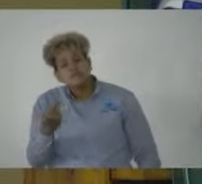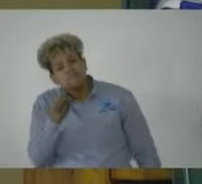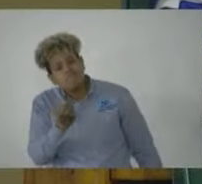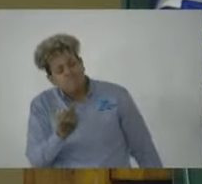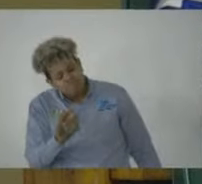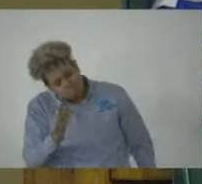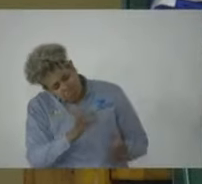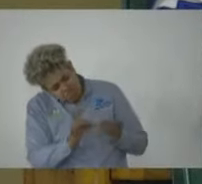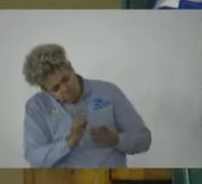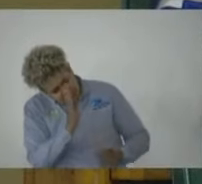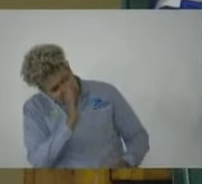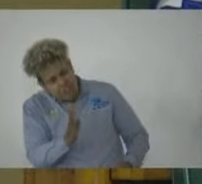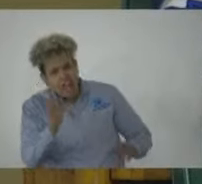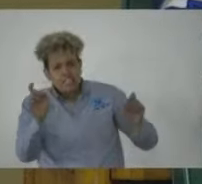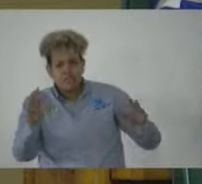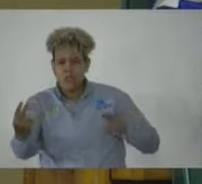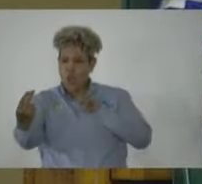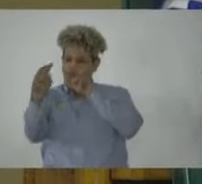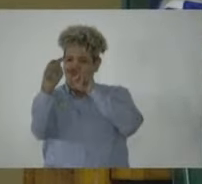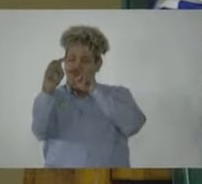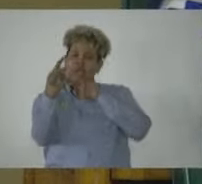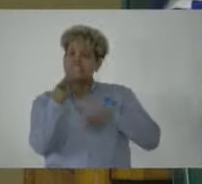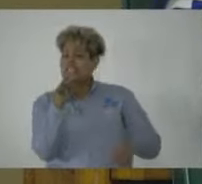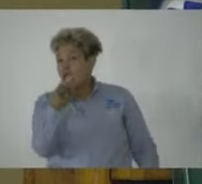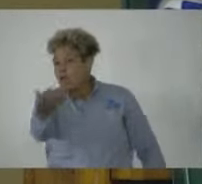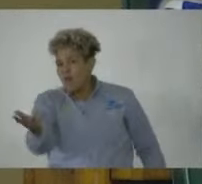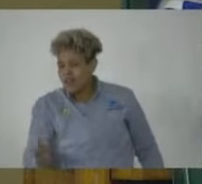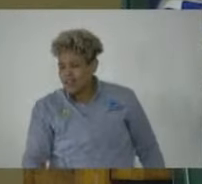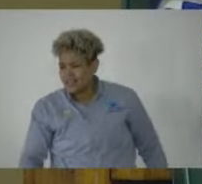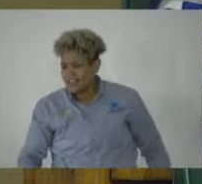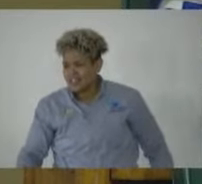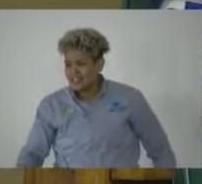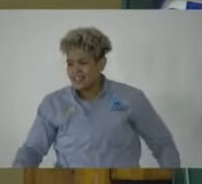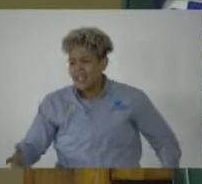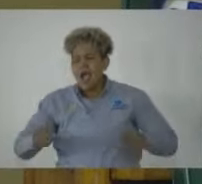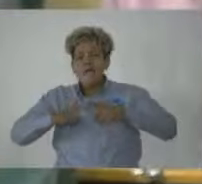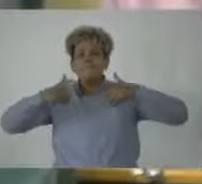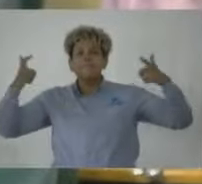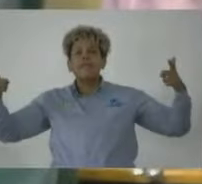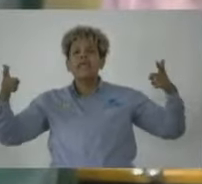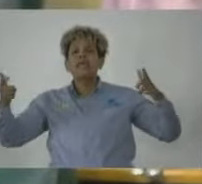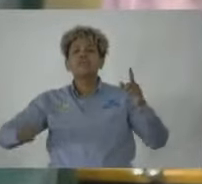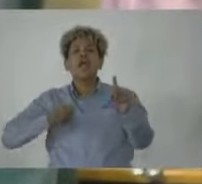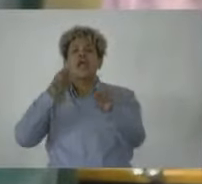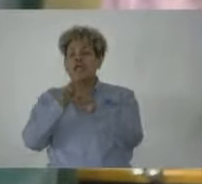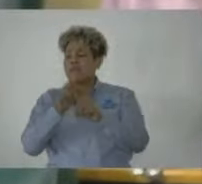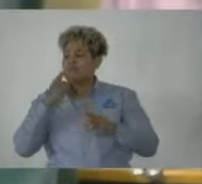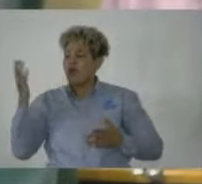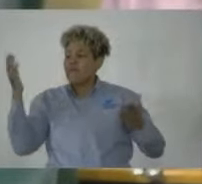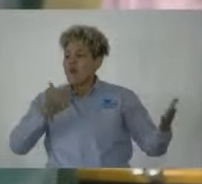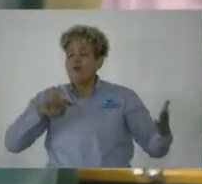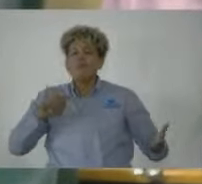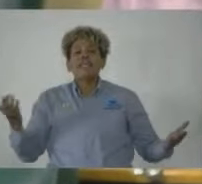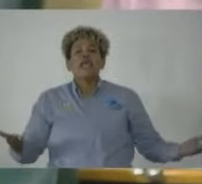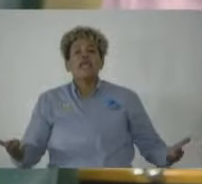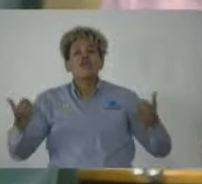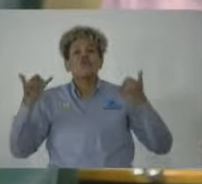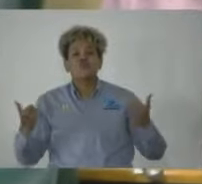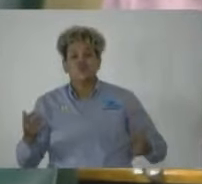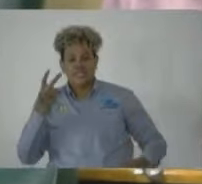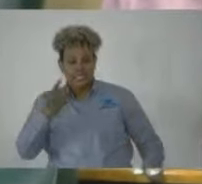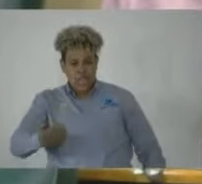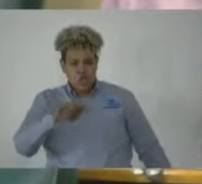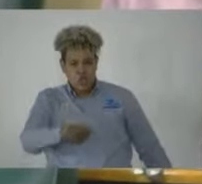the Speaker directly, looking at her and saying, "A major impulse that brought me here today was to see